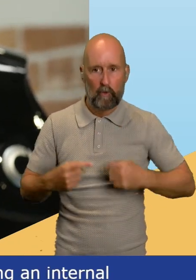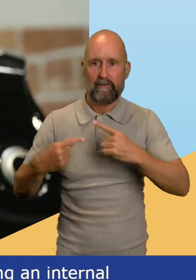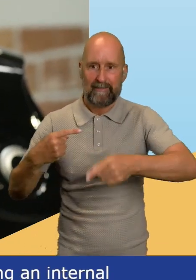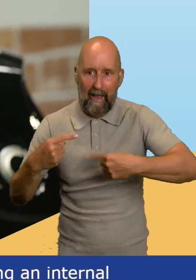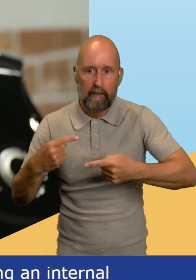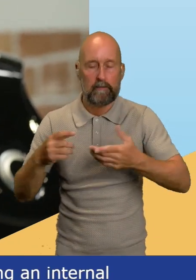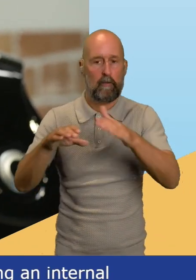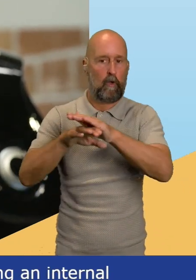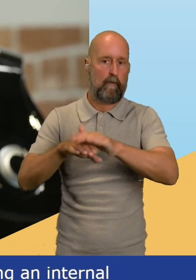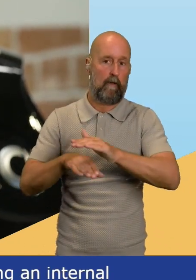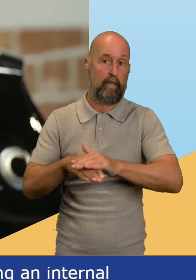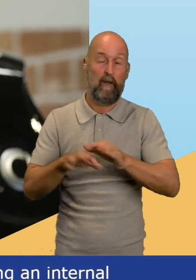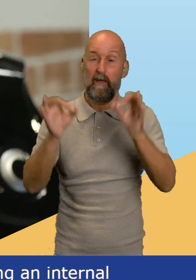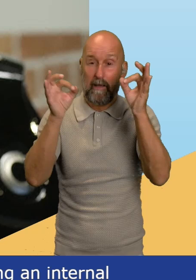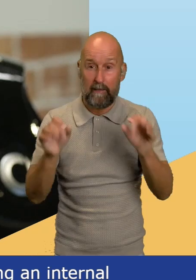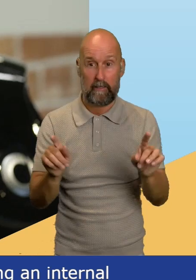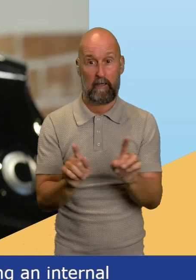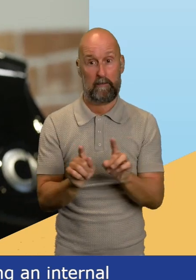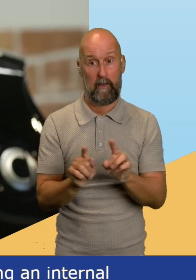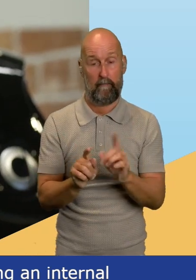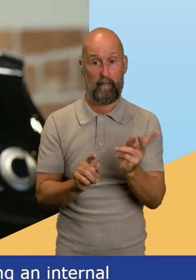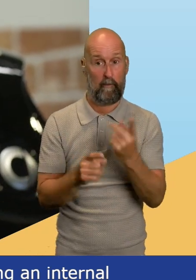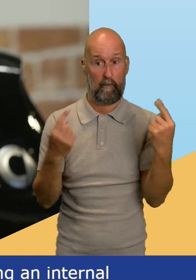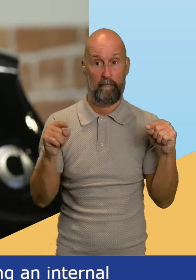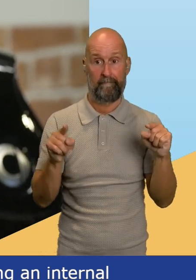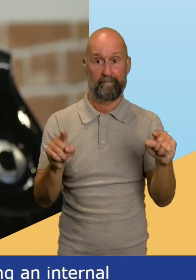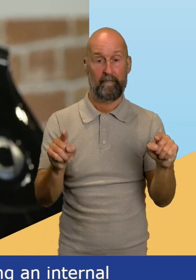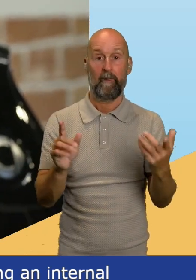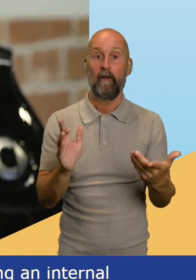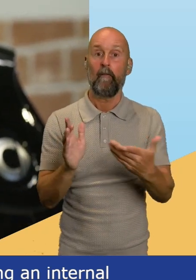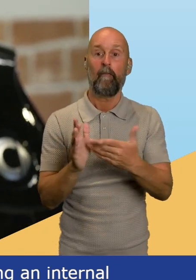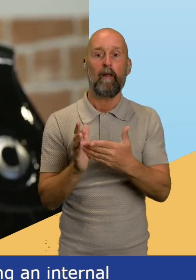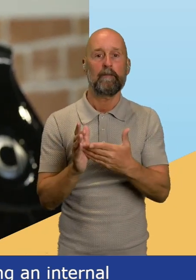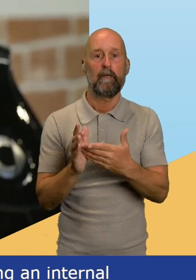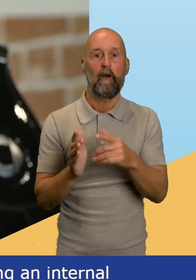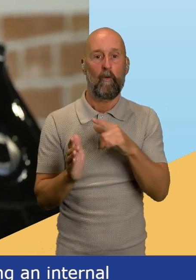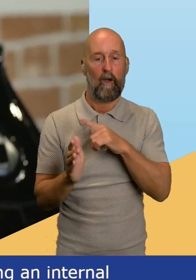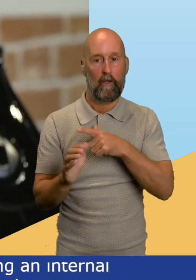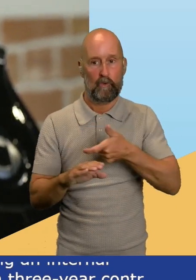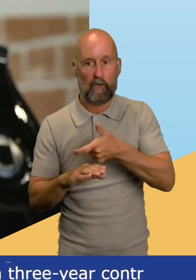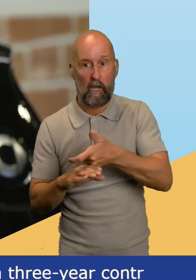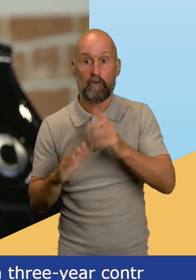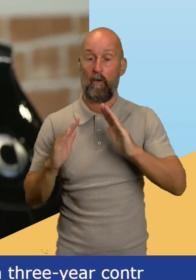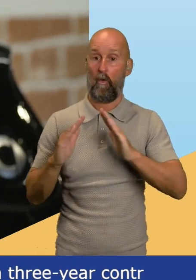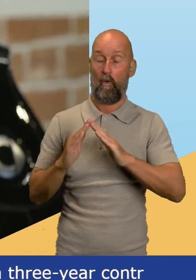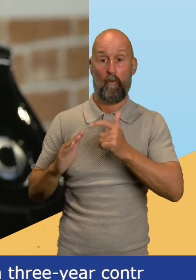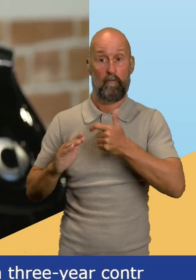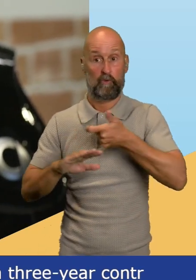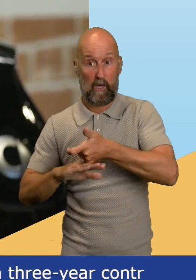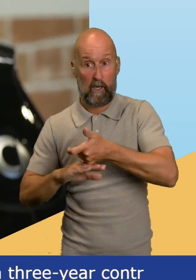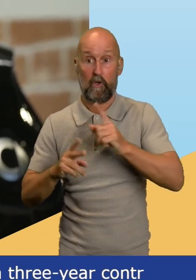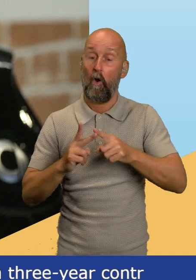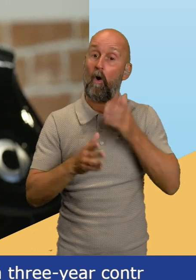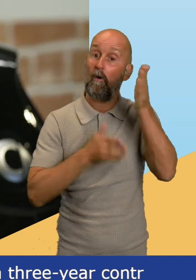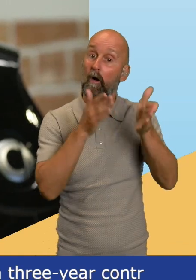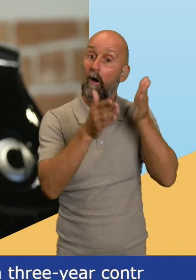all of that's exactly the same. But you also get added benefits around charging, either home charging or charging on the go.